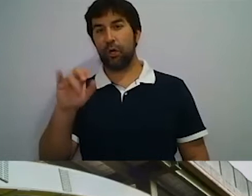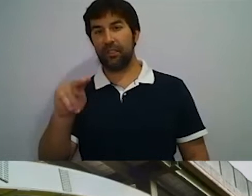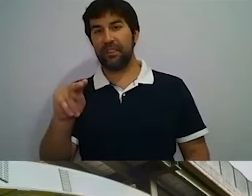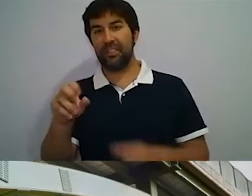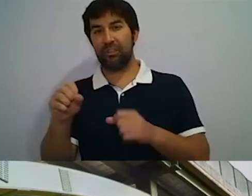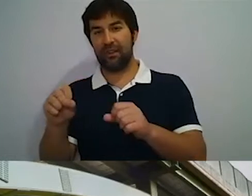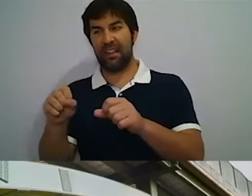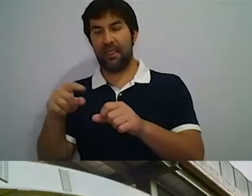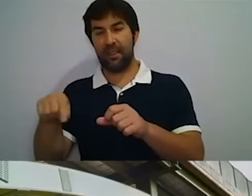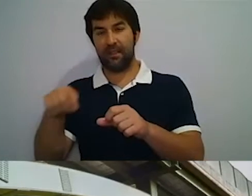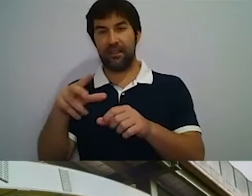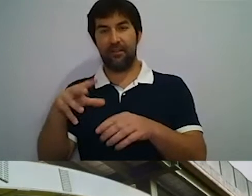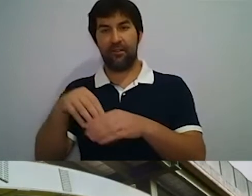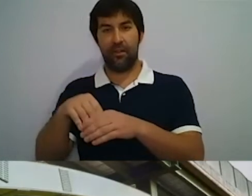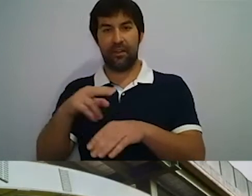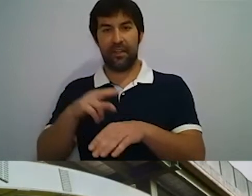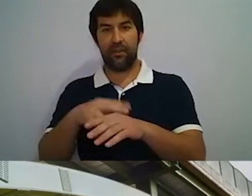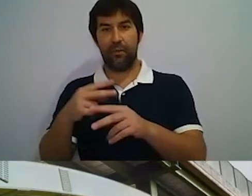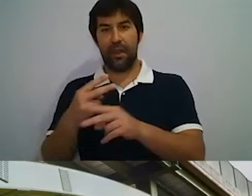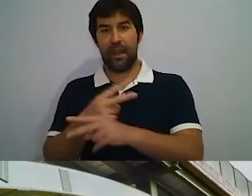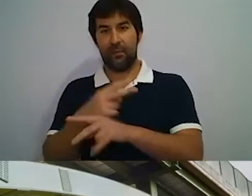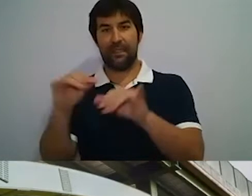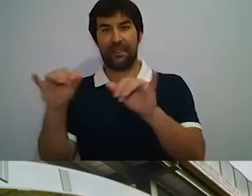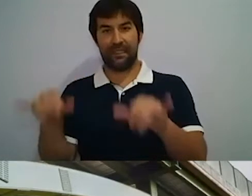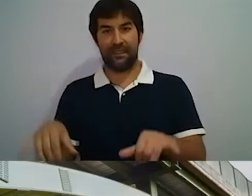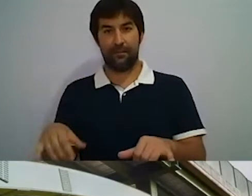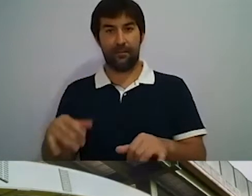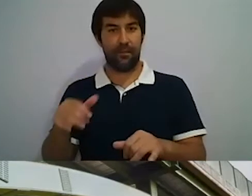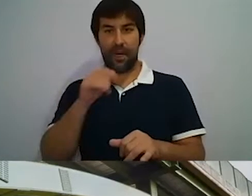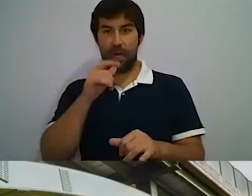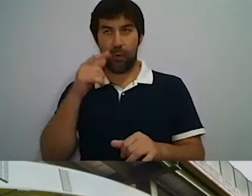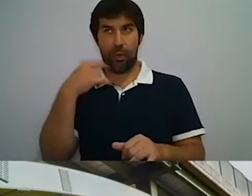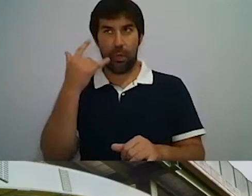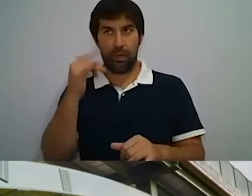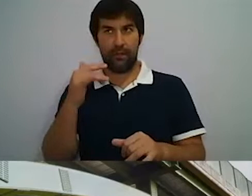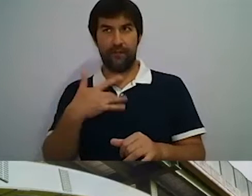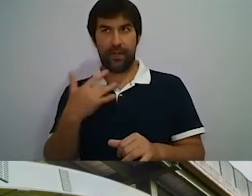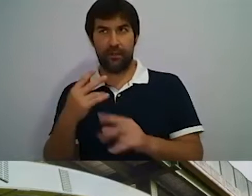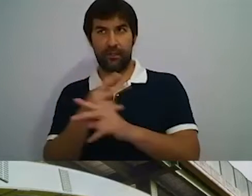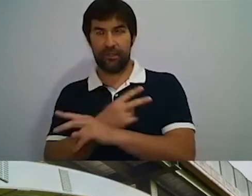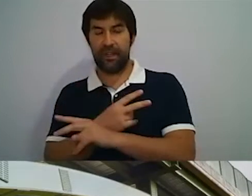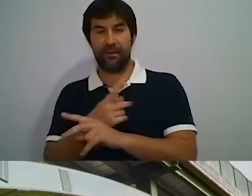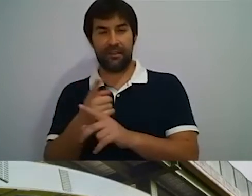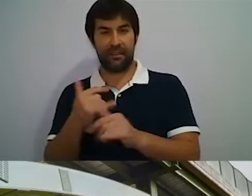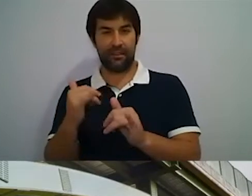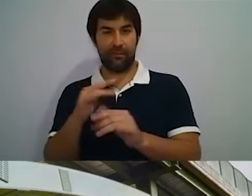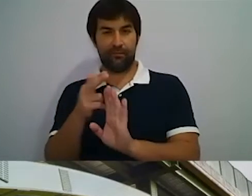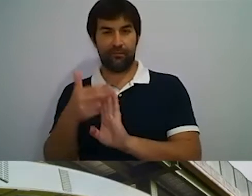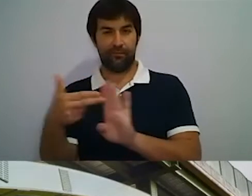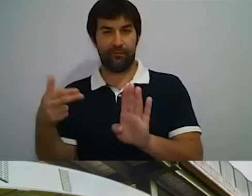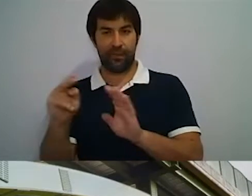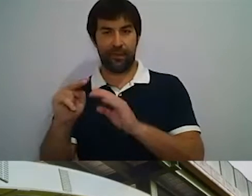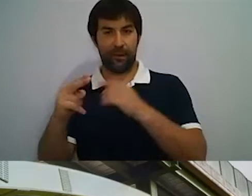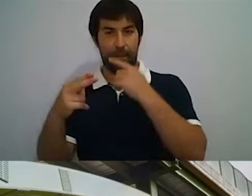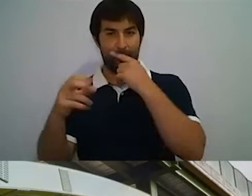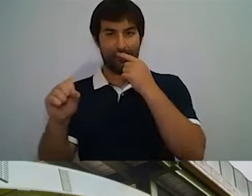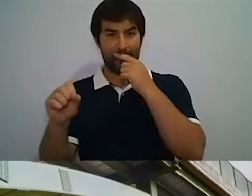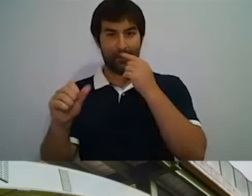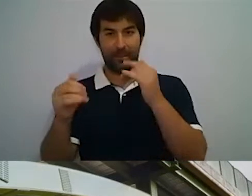demand, really an indication of the quality of life issues that people are seeing in their communities. And